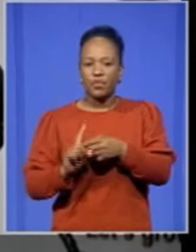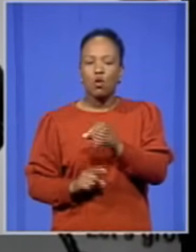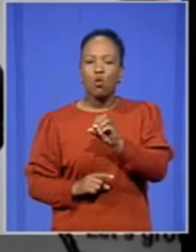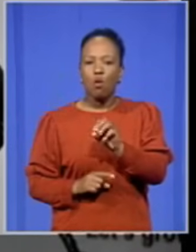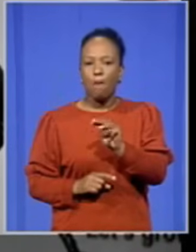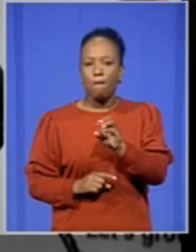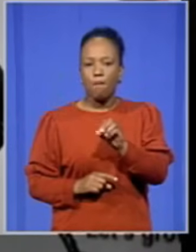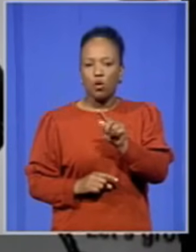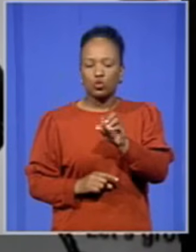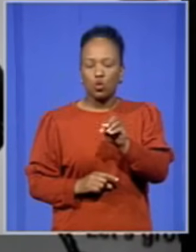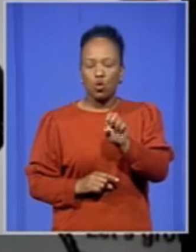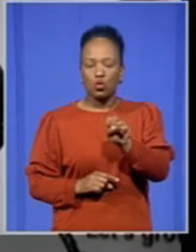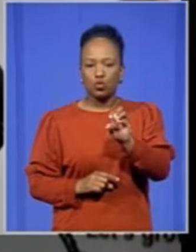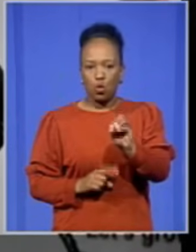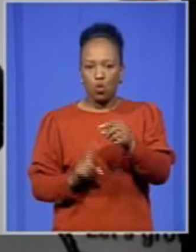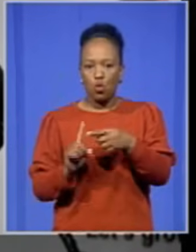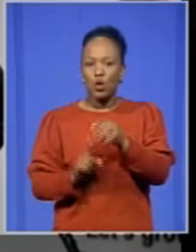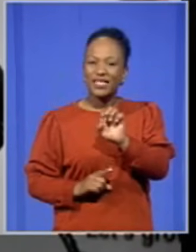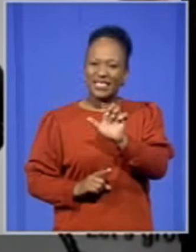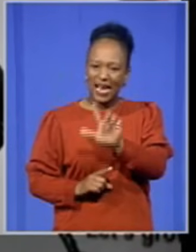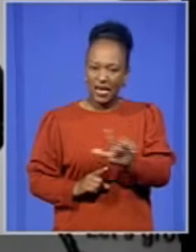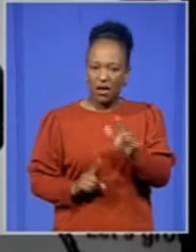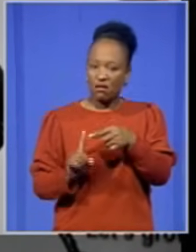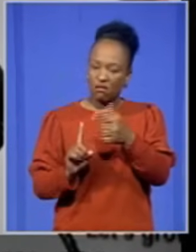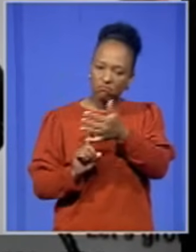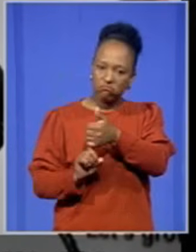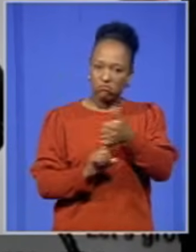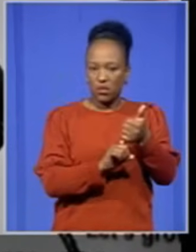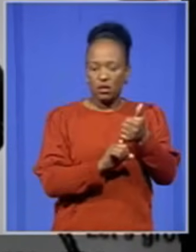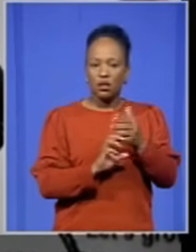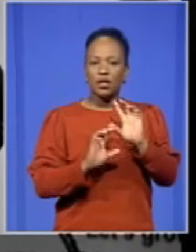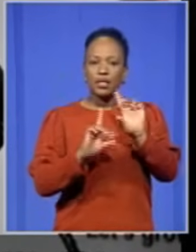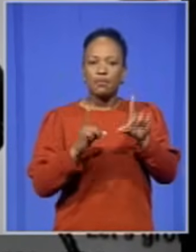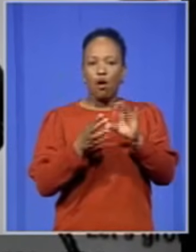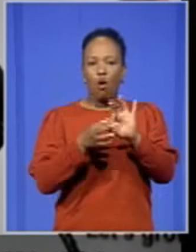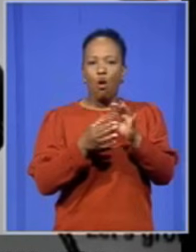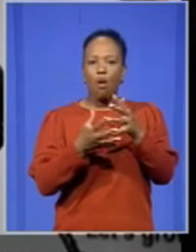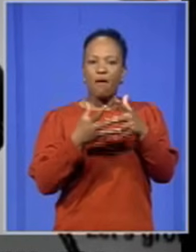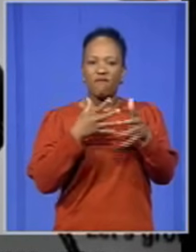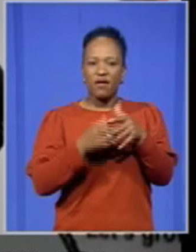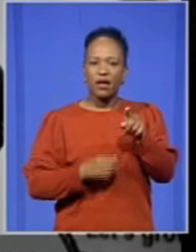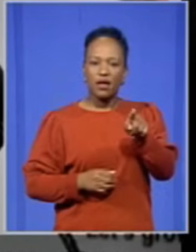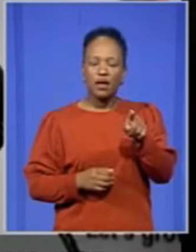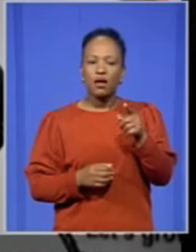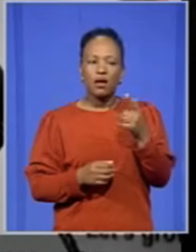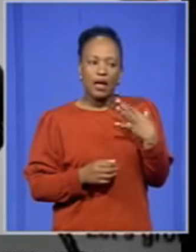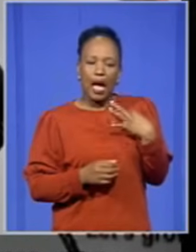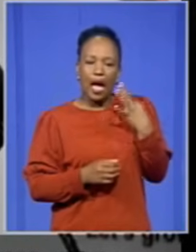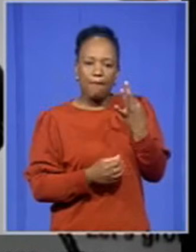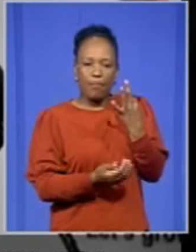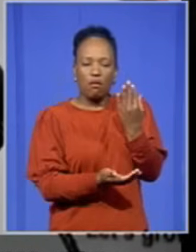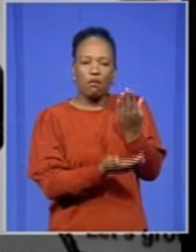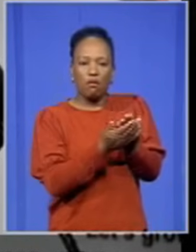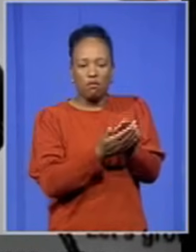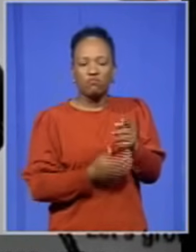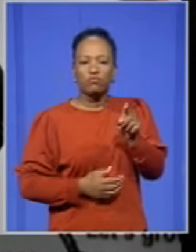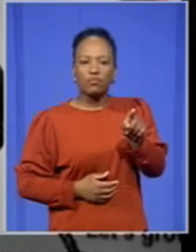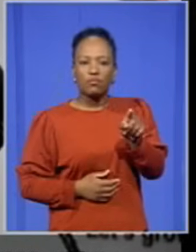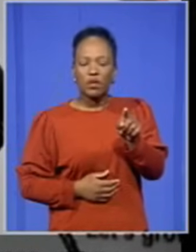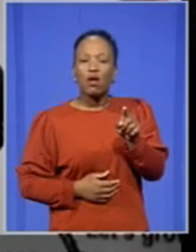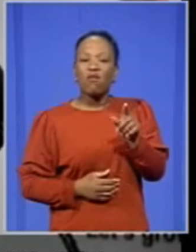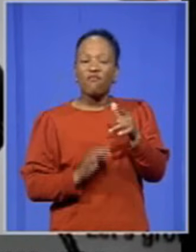morning. The arrest follows the decision of the Minister of Home Affairs to reject the application submitted by Omotoso in terms of Section 87 of the